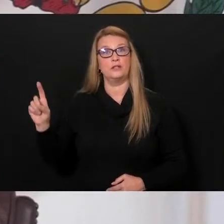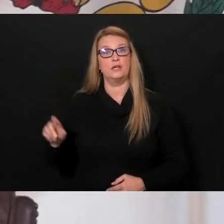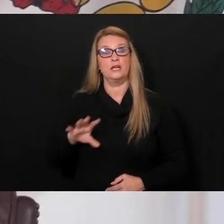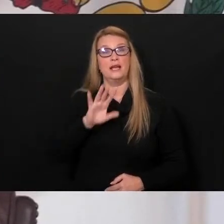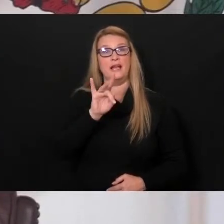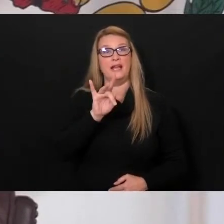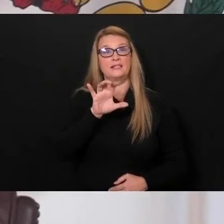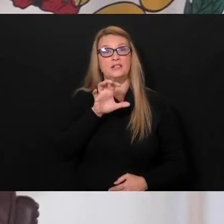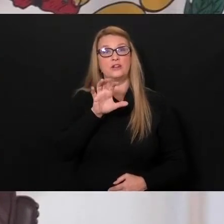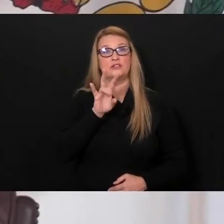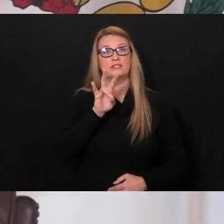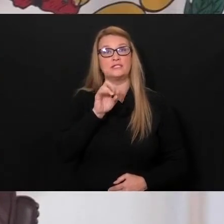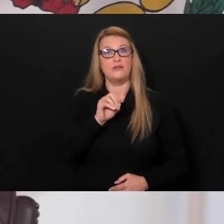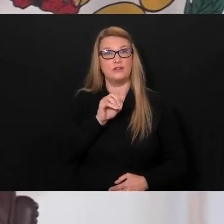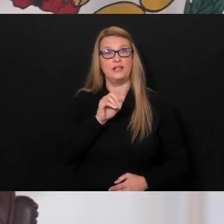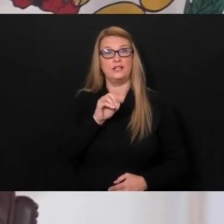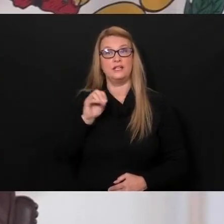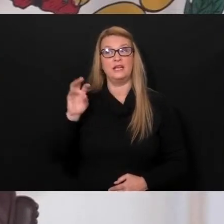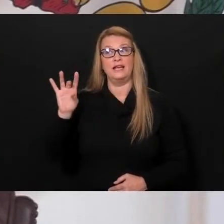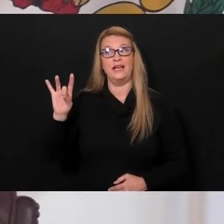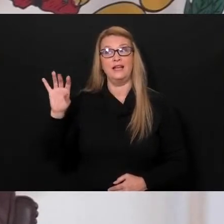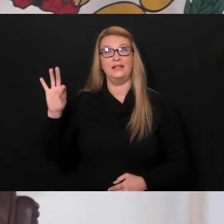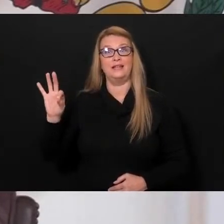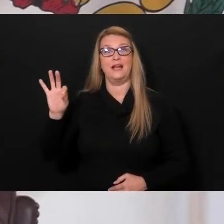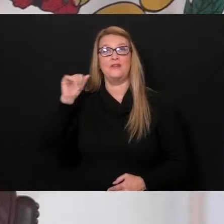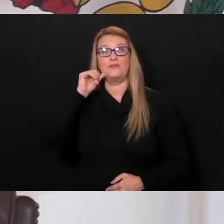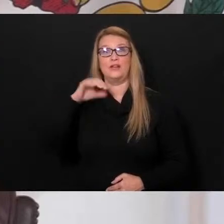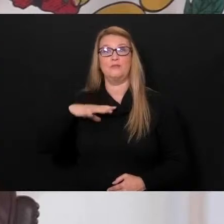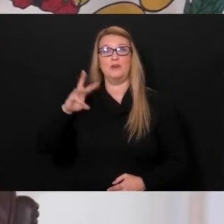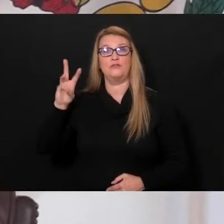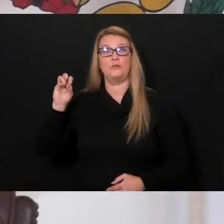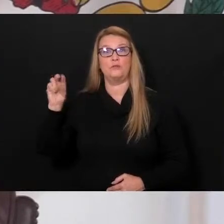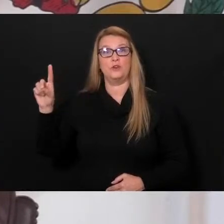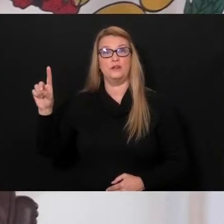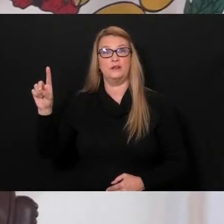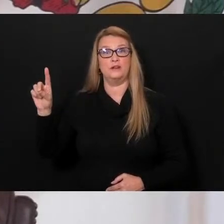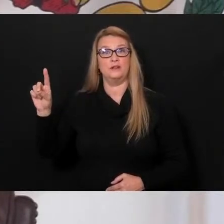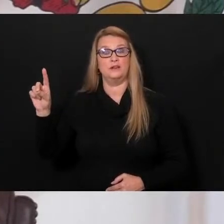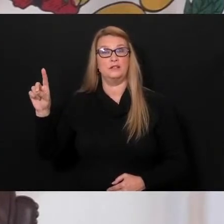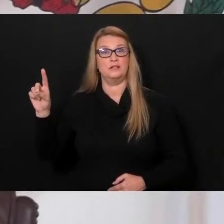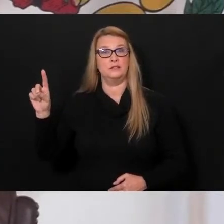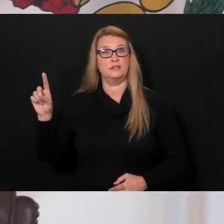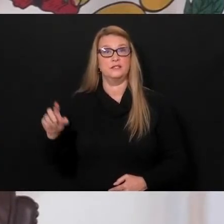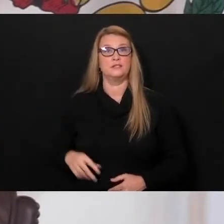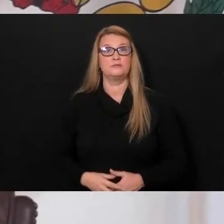Our 1,870th death is an 89-year-old female from Wood County.